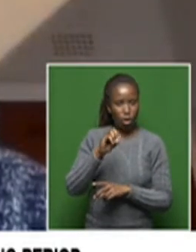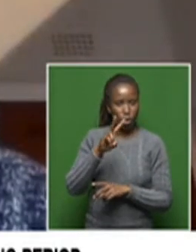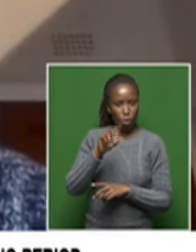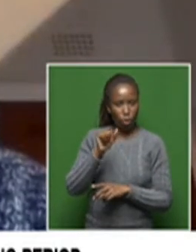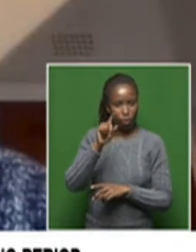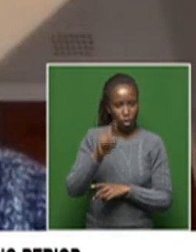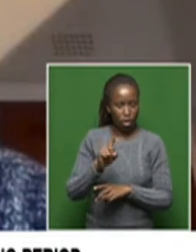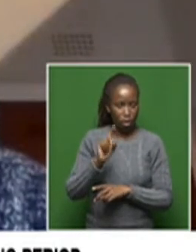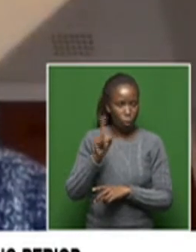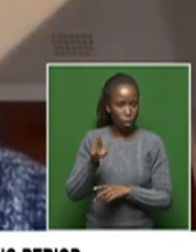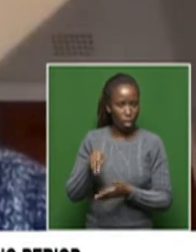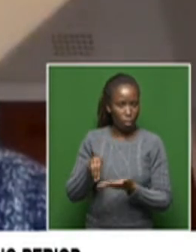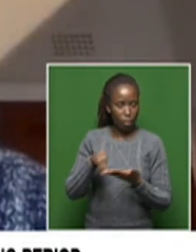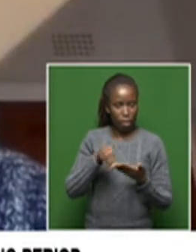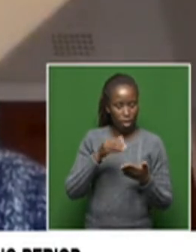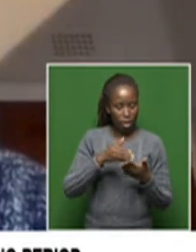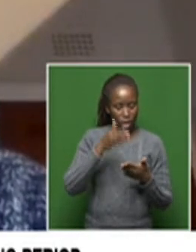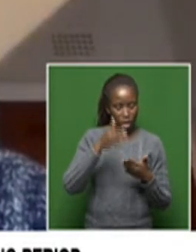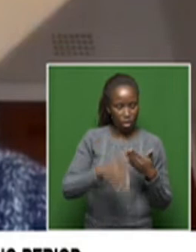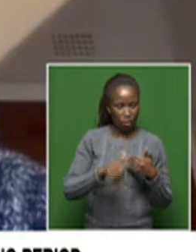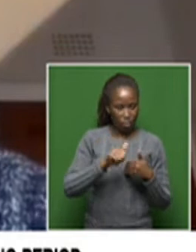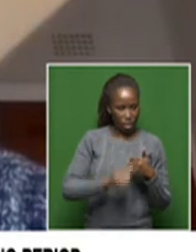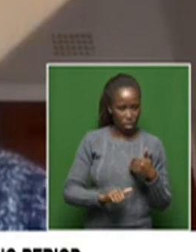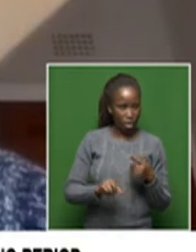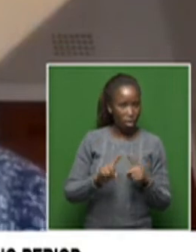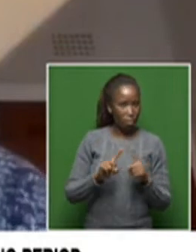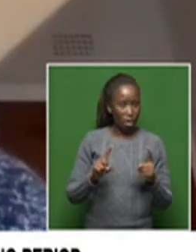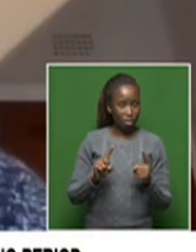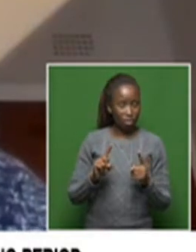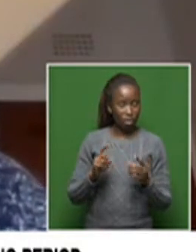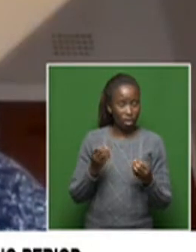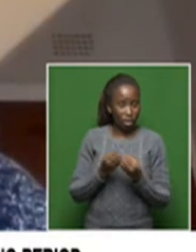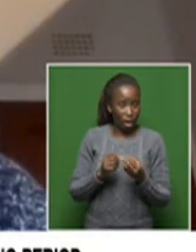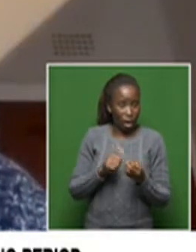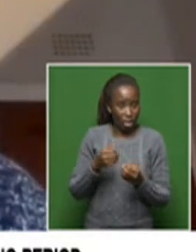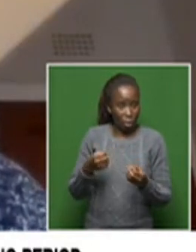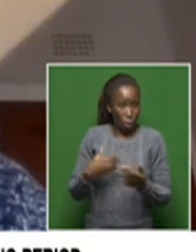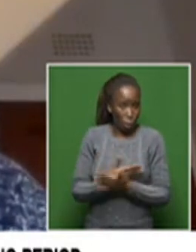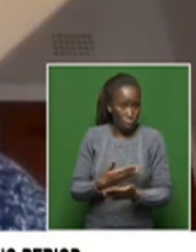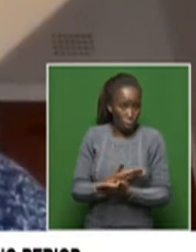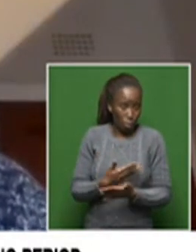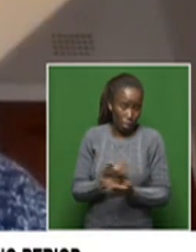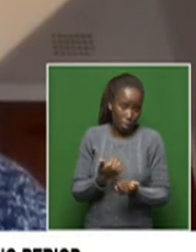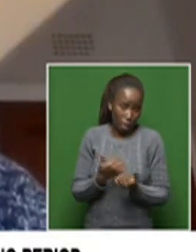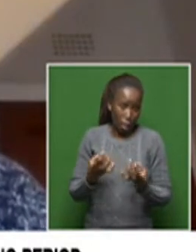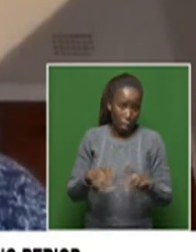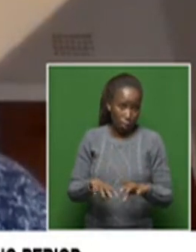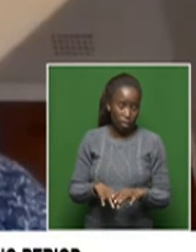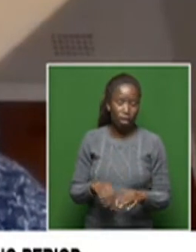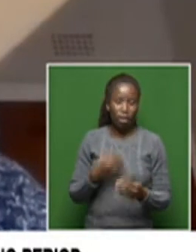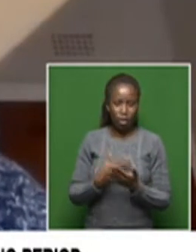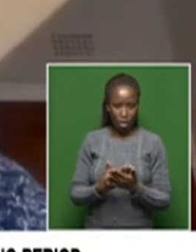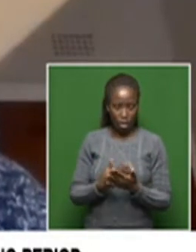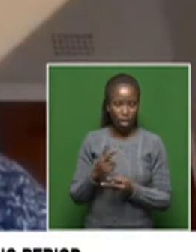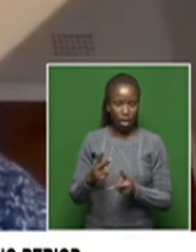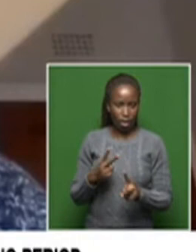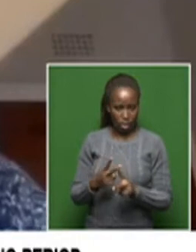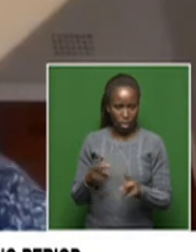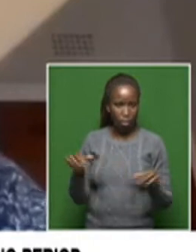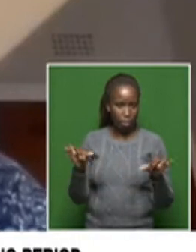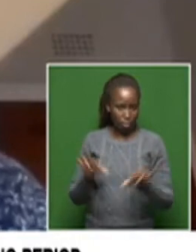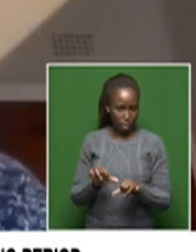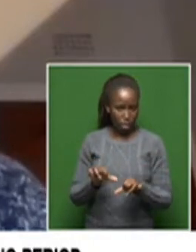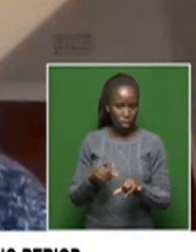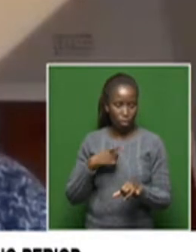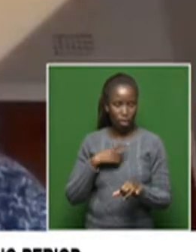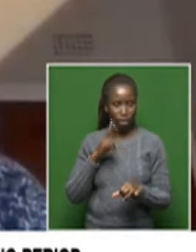the month, but we lost some of what you said before that. But we will bring you back in a little bit later. I see